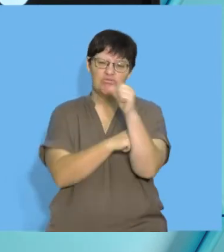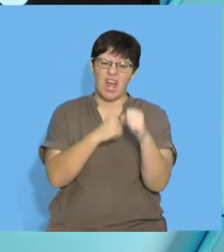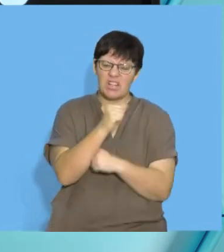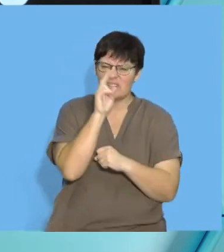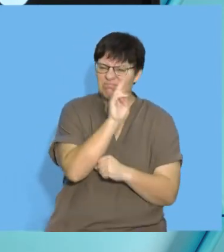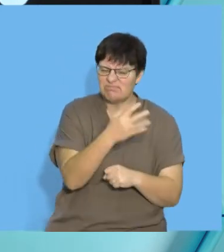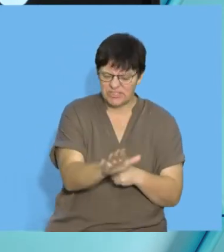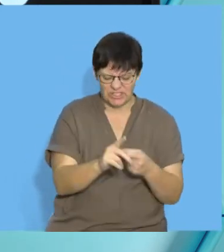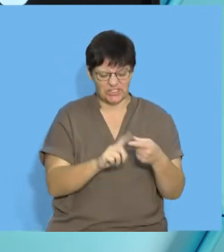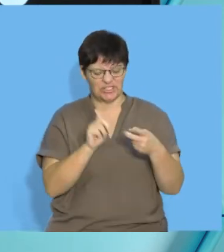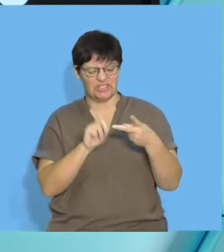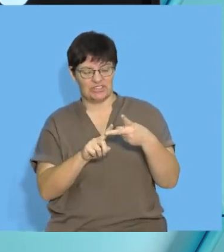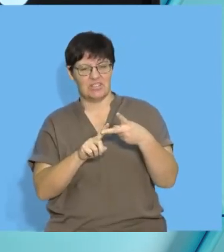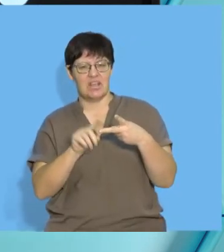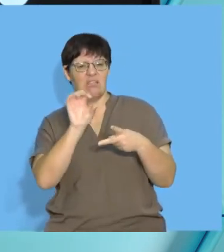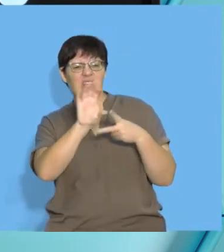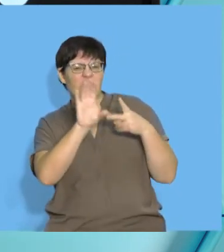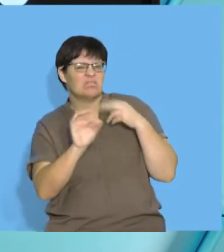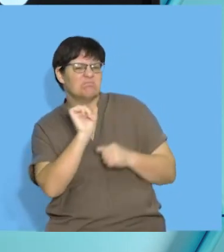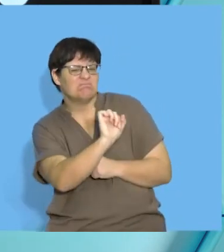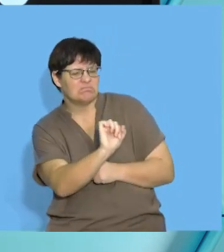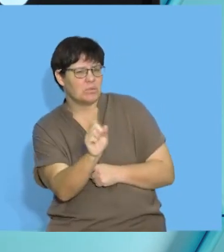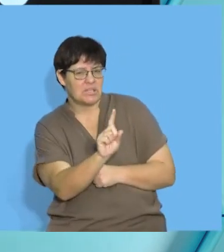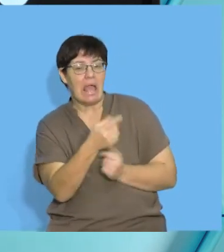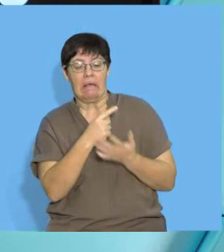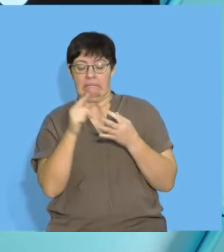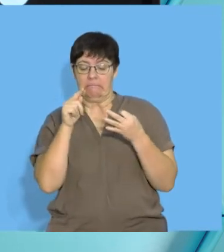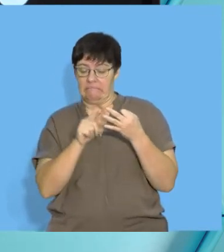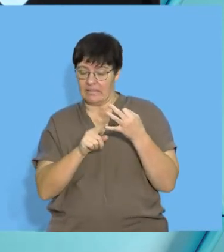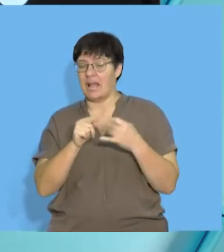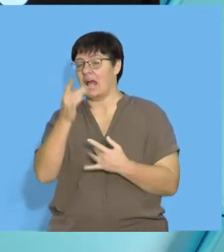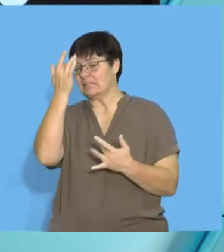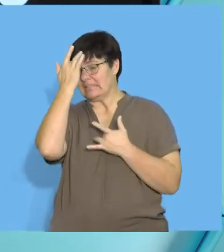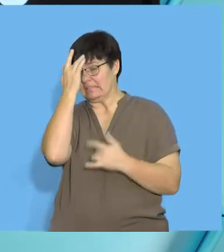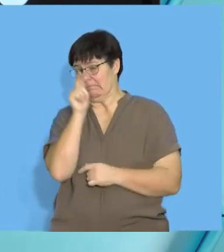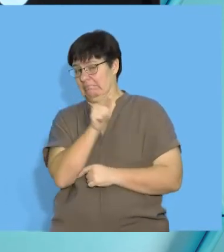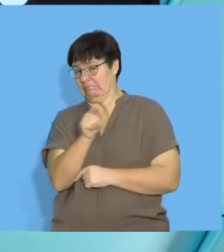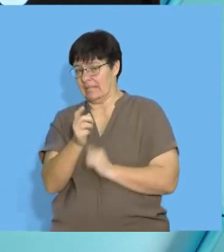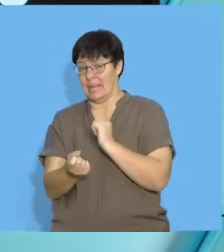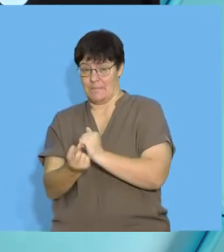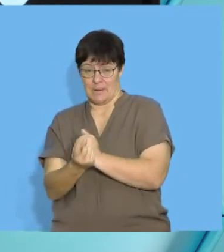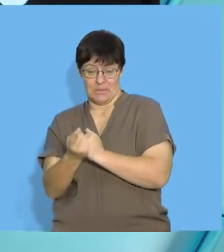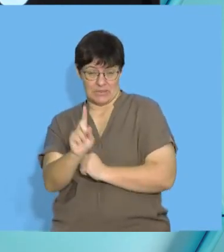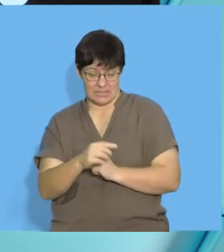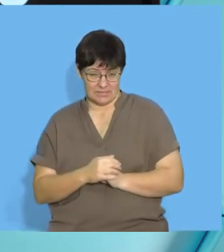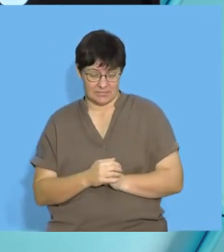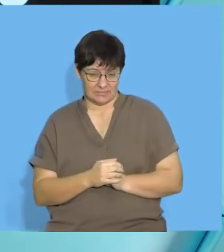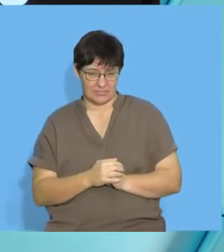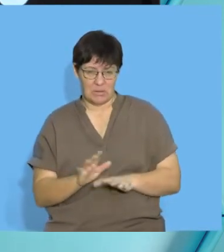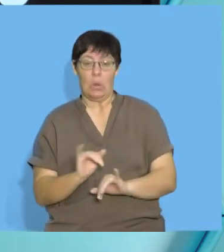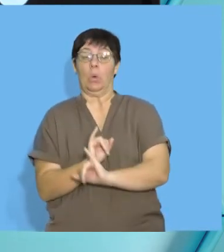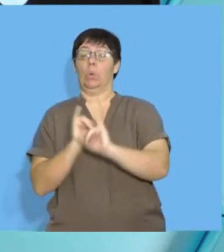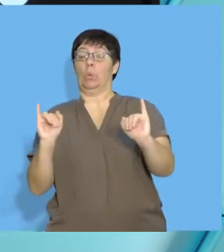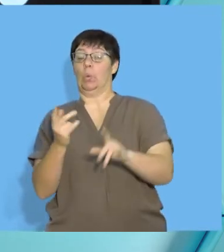looked at the characteristics, and we looked at a few of the diseases that fungus, all right, could cause. A lot less severe